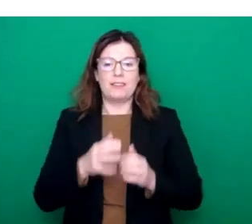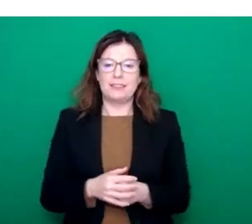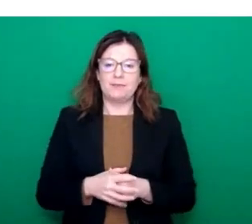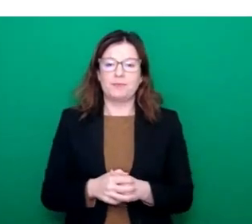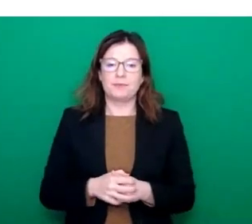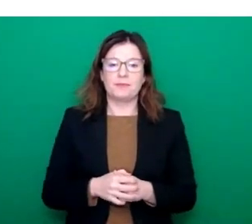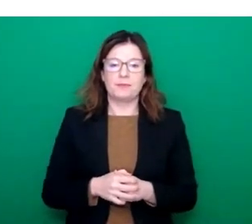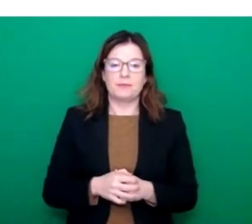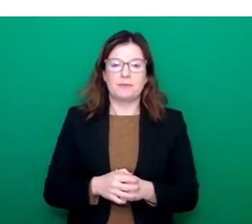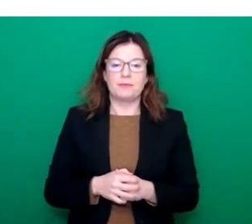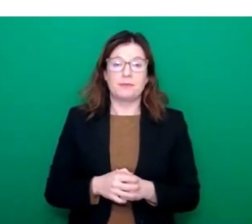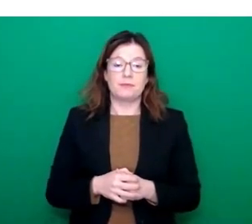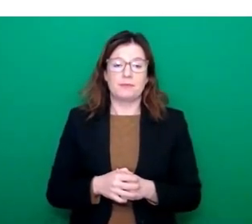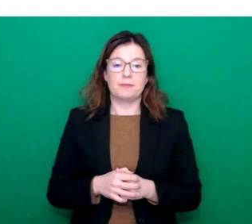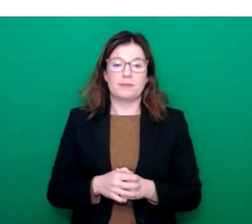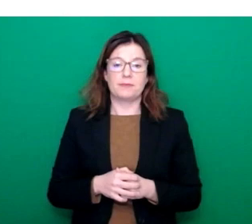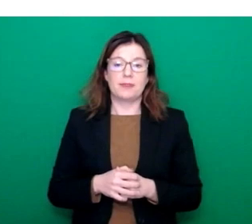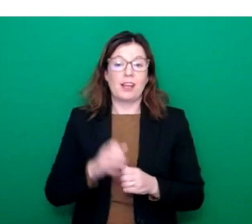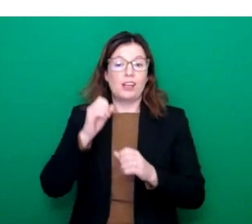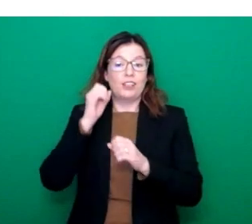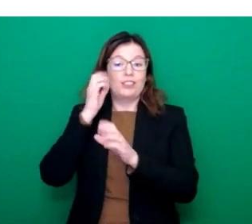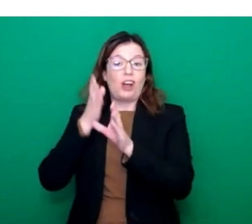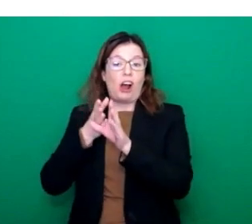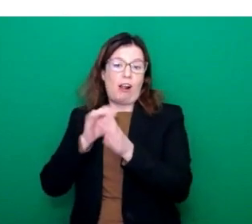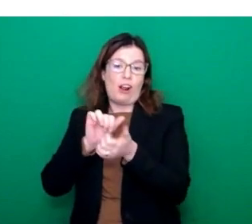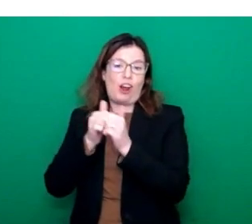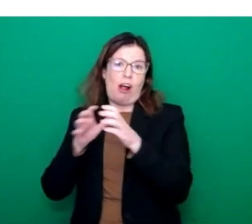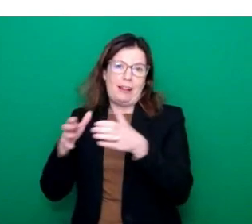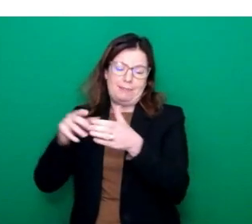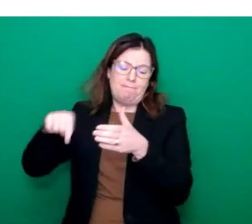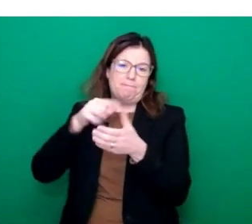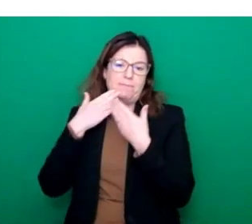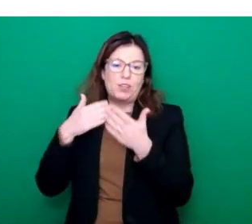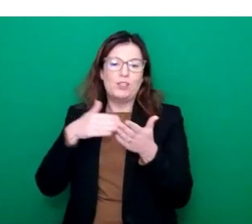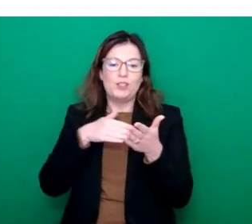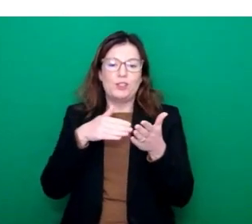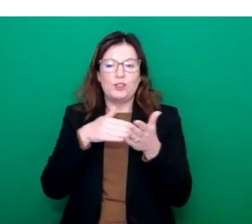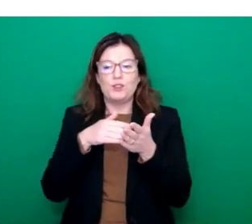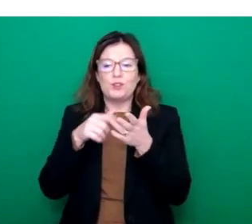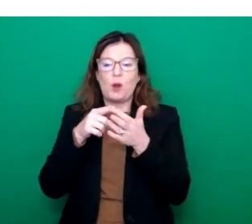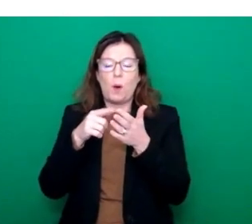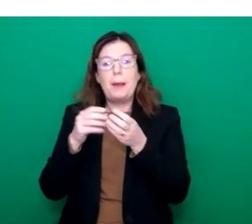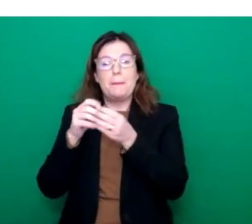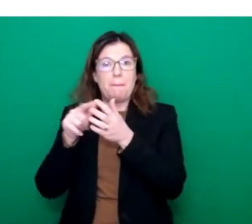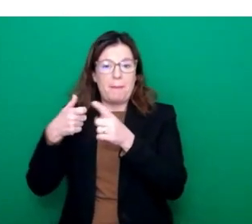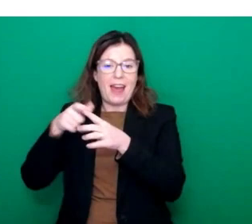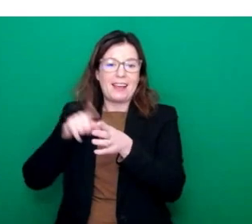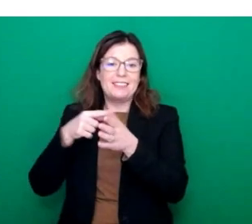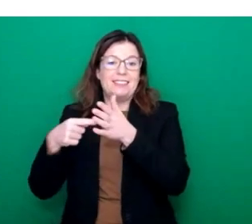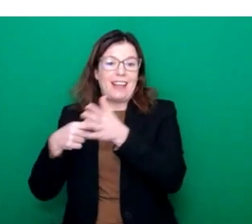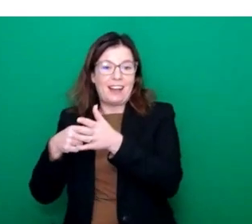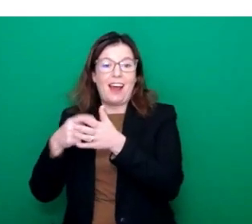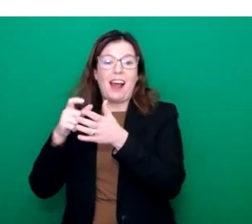And to thank my psychology colleagues, in particular, Zoe Malpas, Becca Lifford, Tanya Stephen and Kat